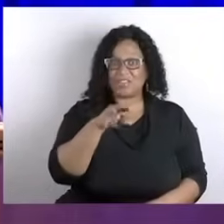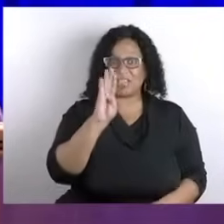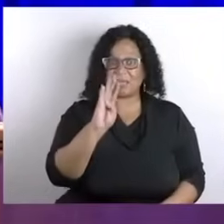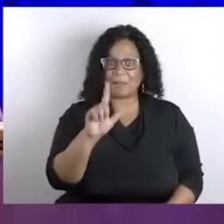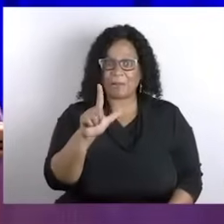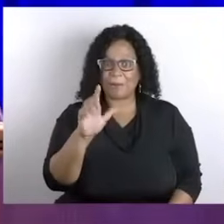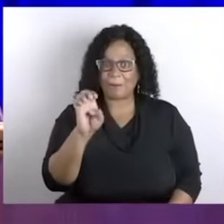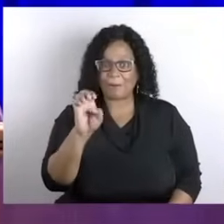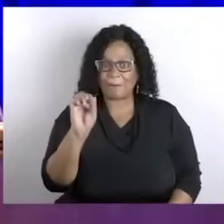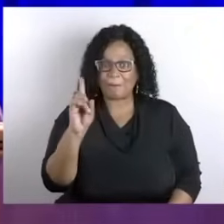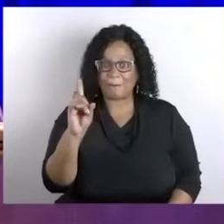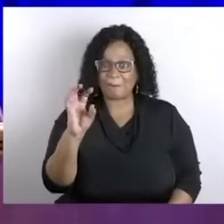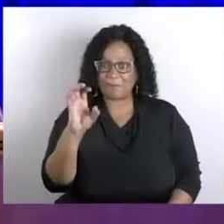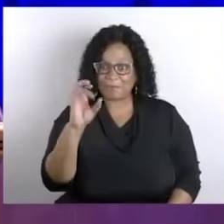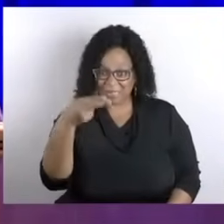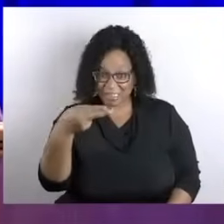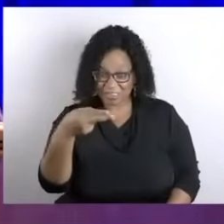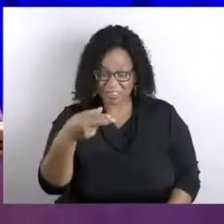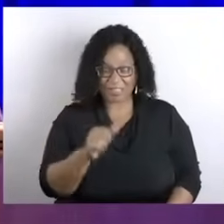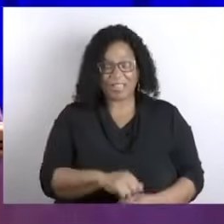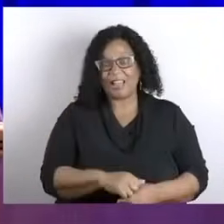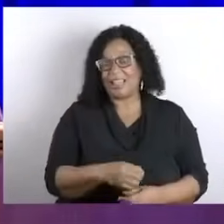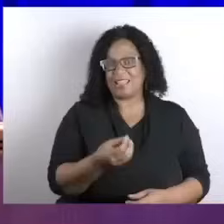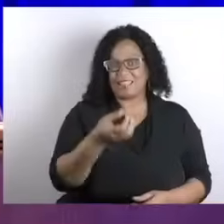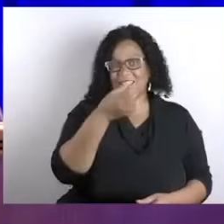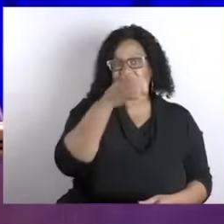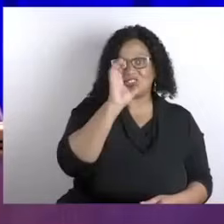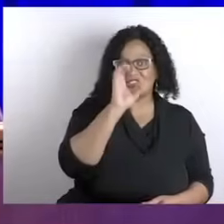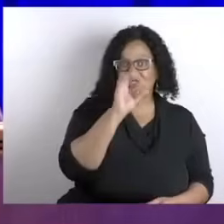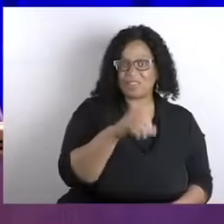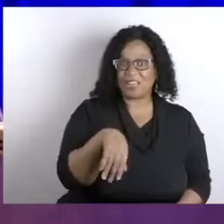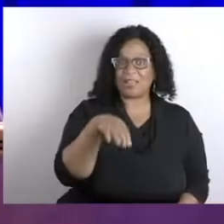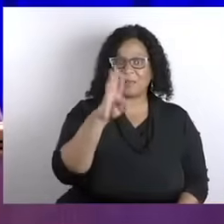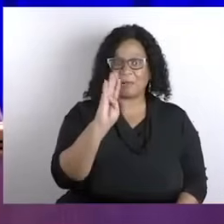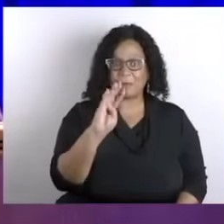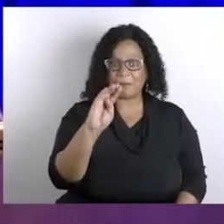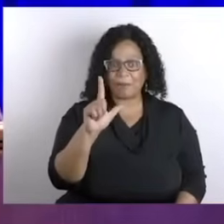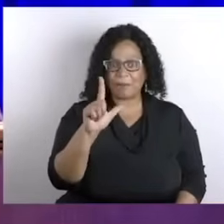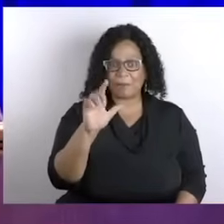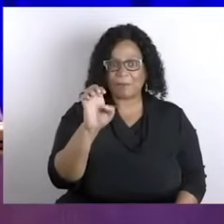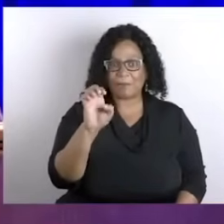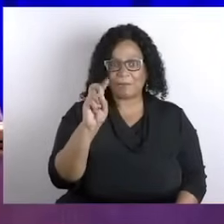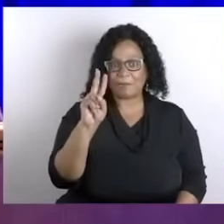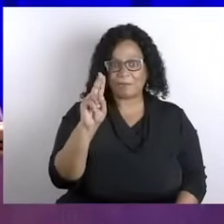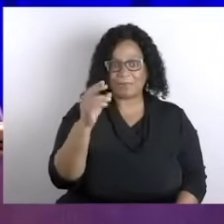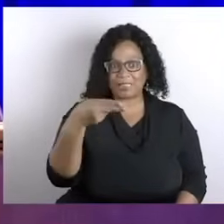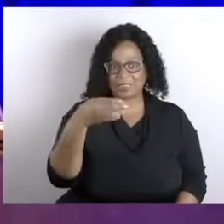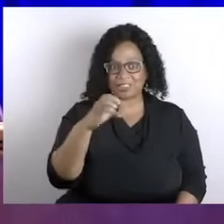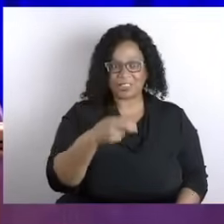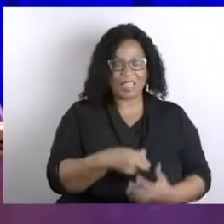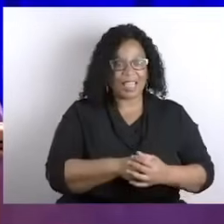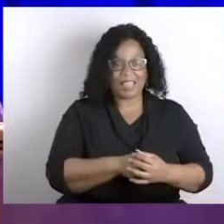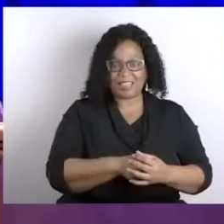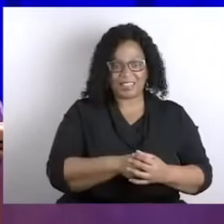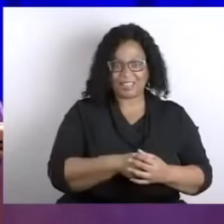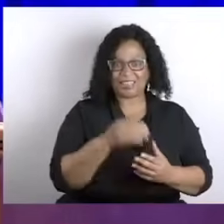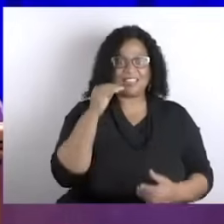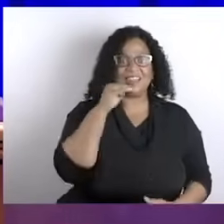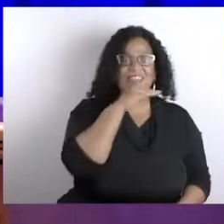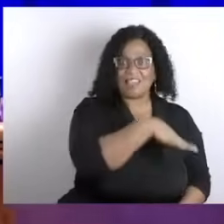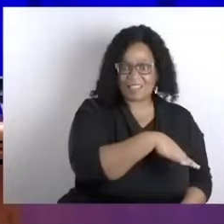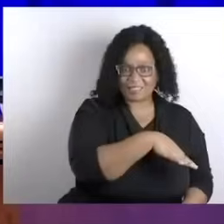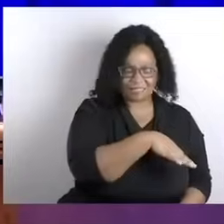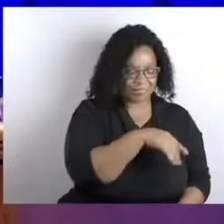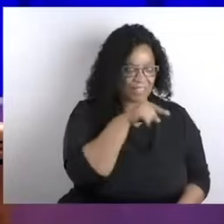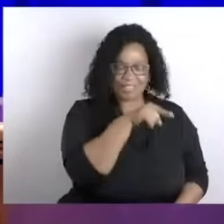lying to you. In my name, I'm not making it up. Read your Bible. The word lie is there. They are lying to you. And the Bible